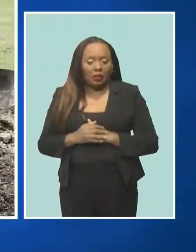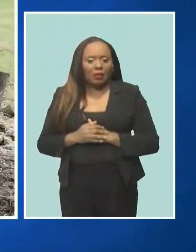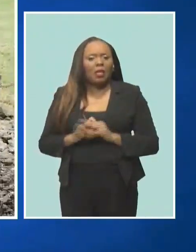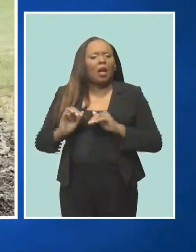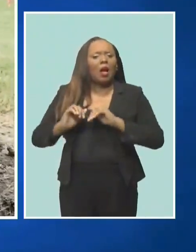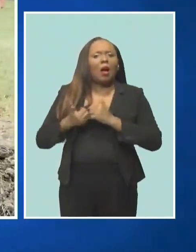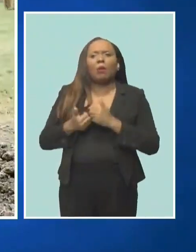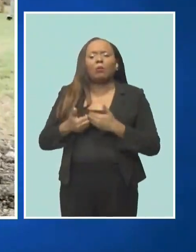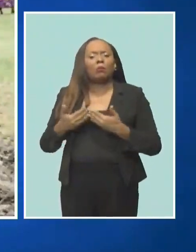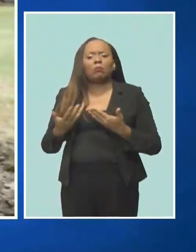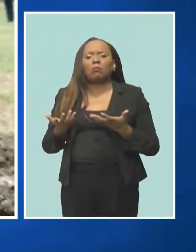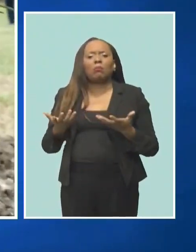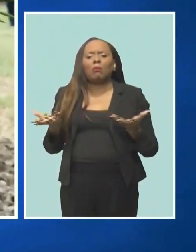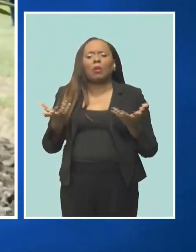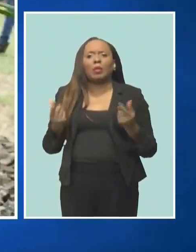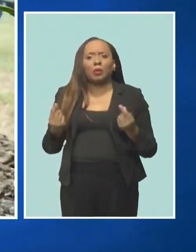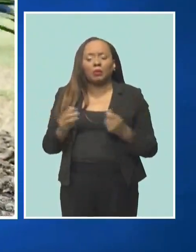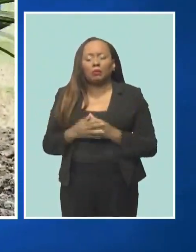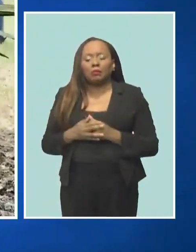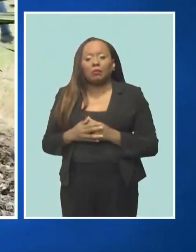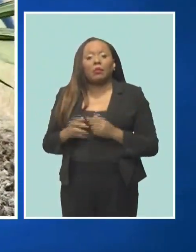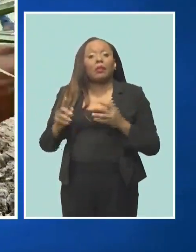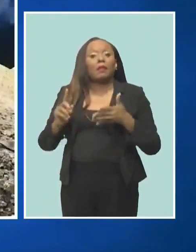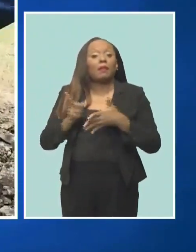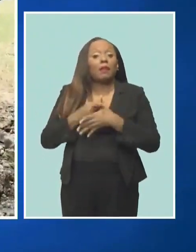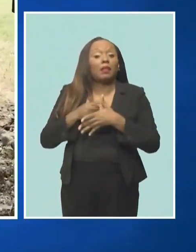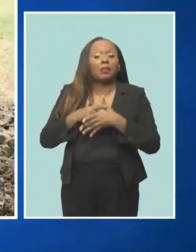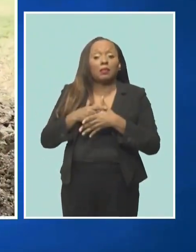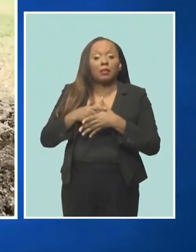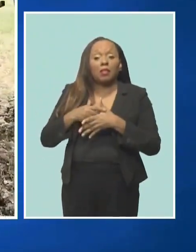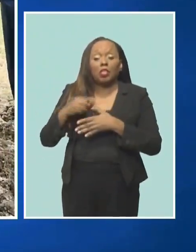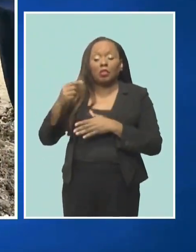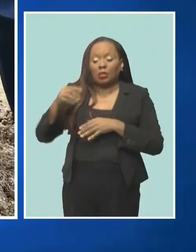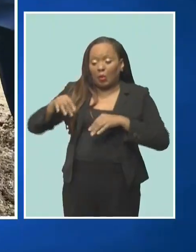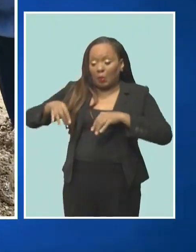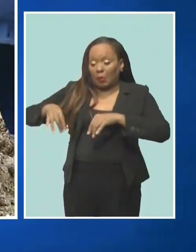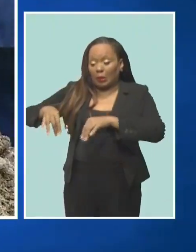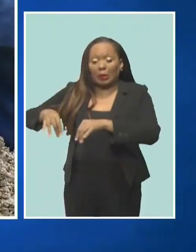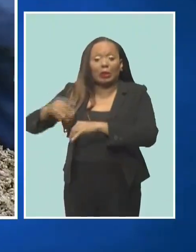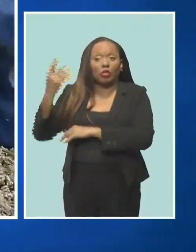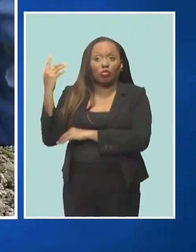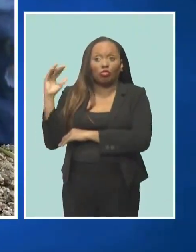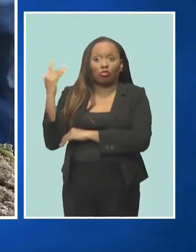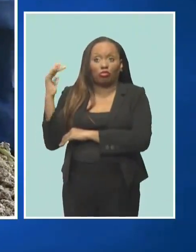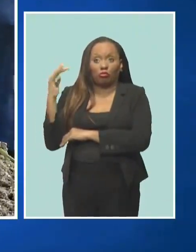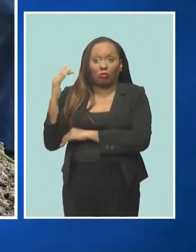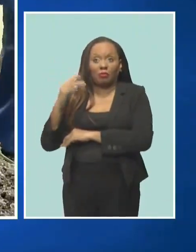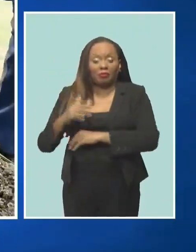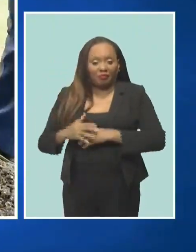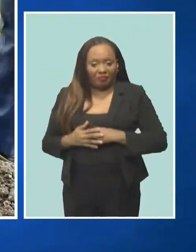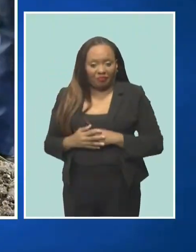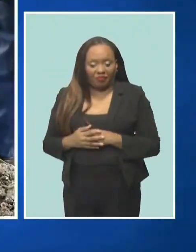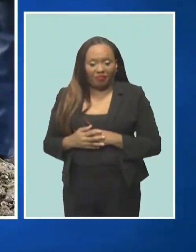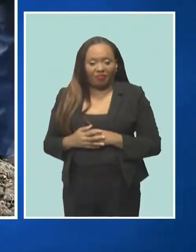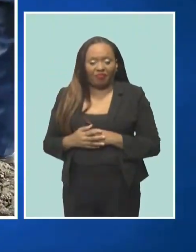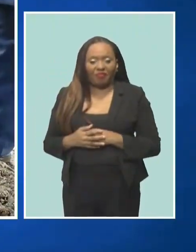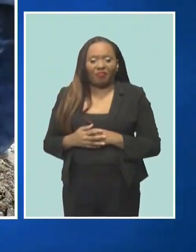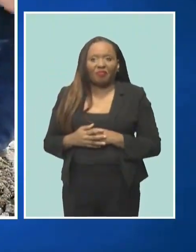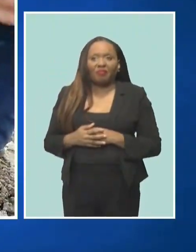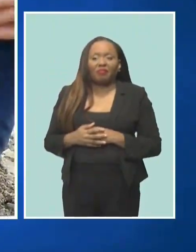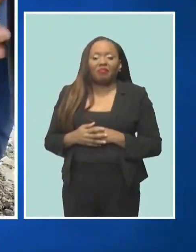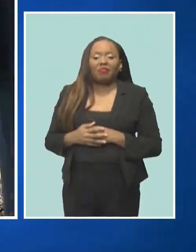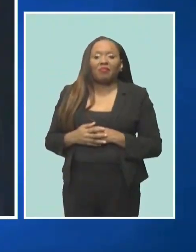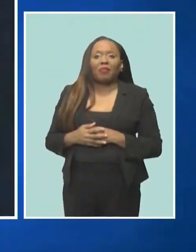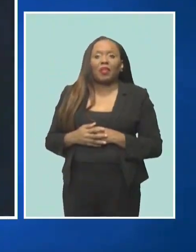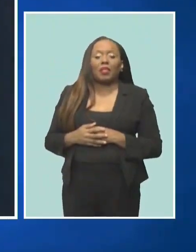relations, officials planted a tree on the grounds of Codrington College to mark the occasion. During the period, as we've heard,